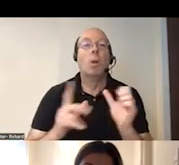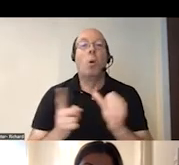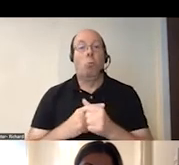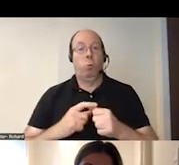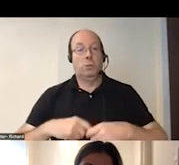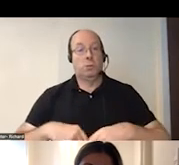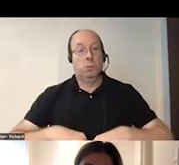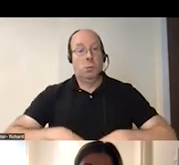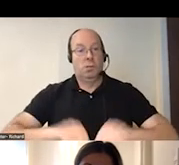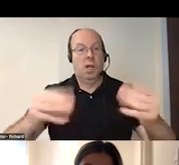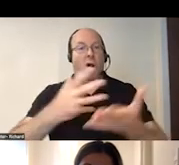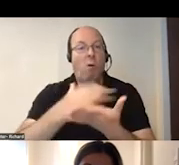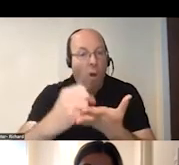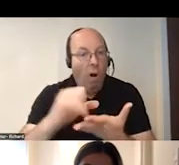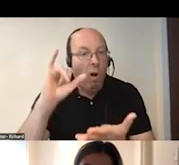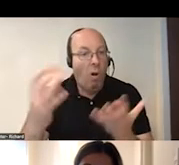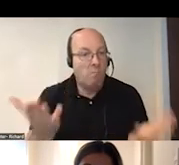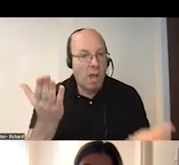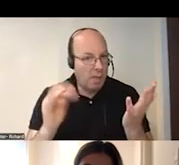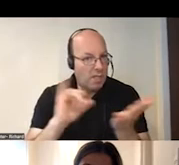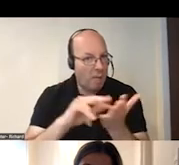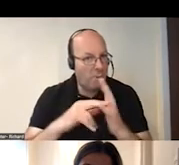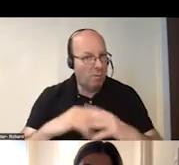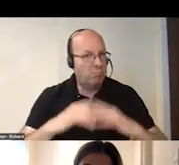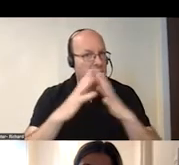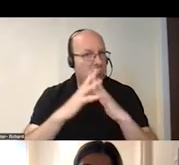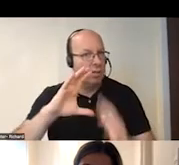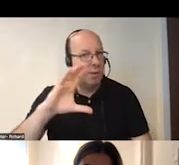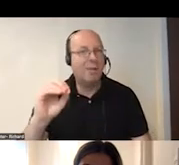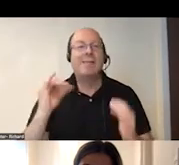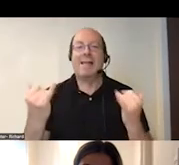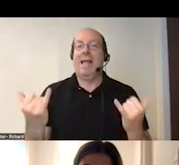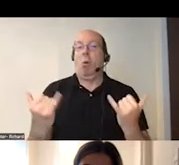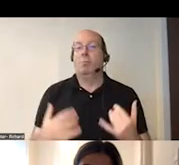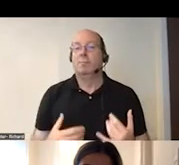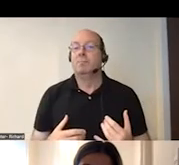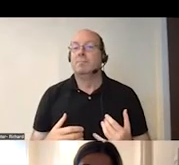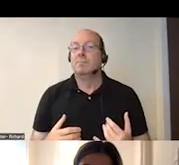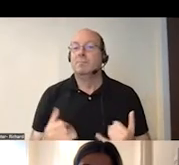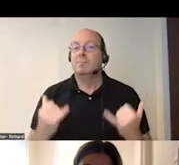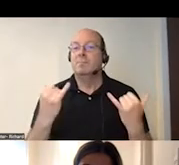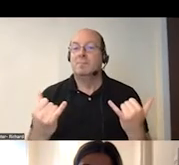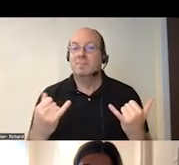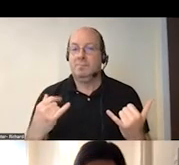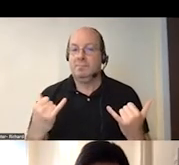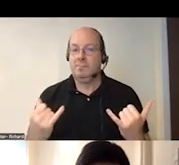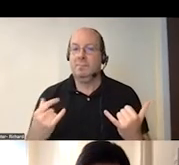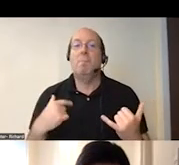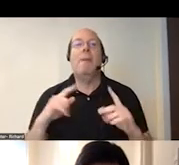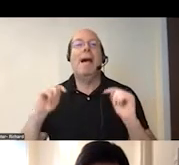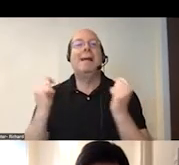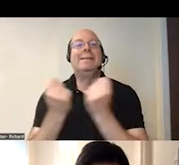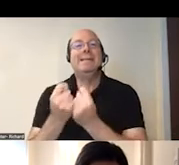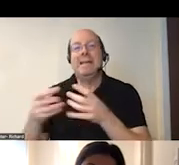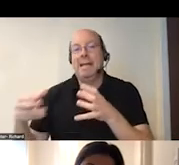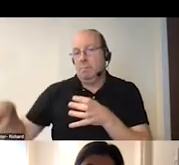we realized that maybe we did have a company. And so that's kind of where I am right now, where we realized that me and my team, that